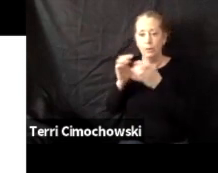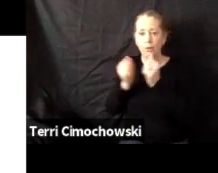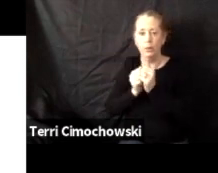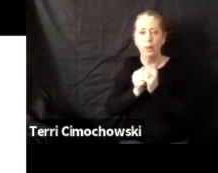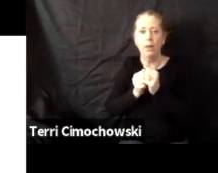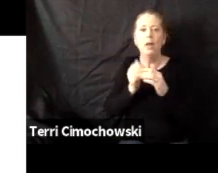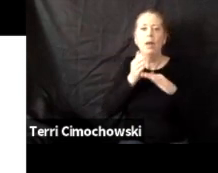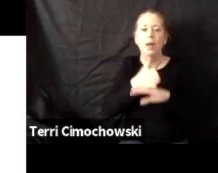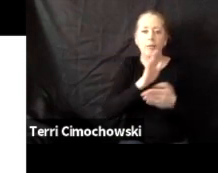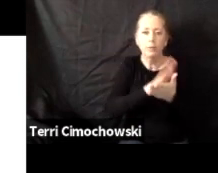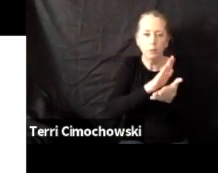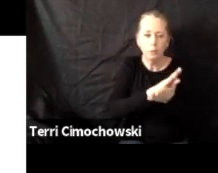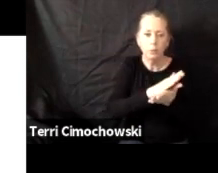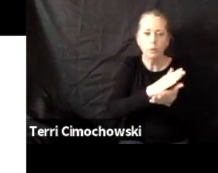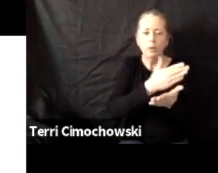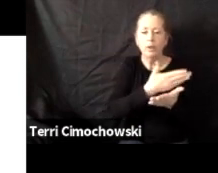and after school programs.